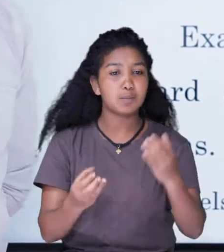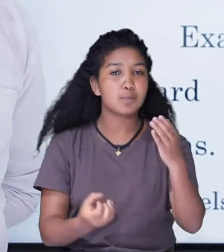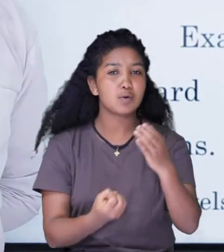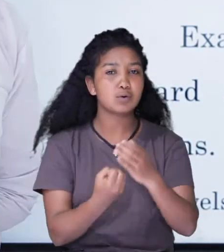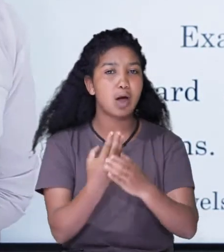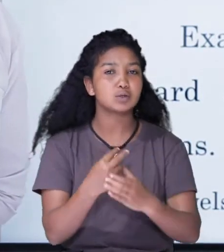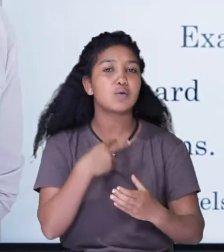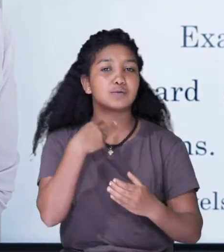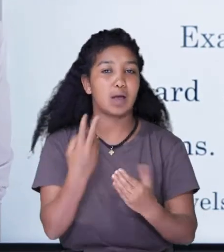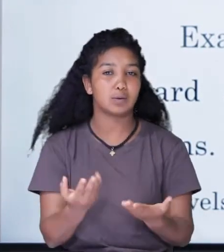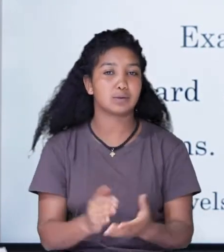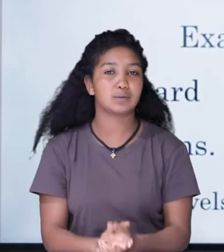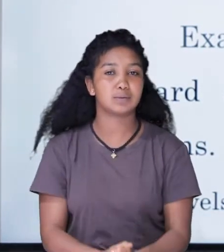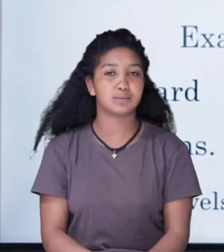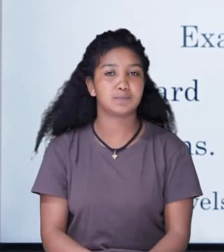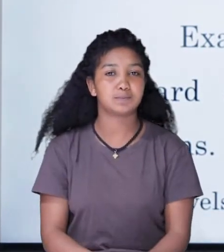of sound.